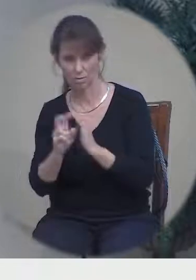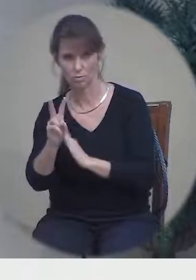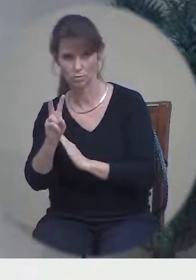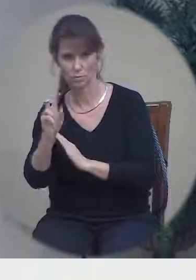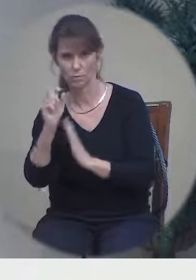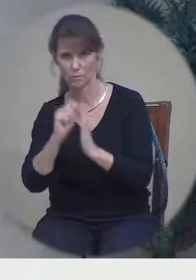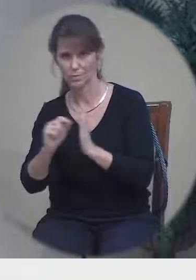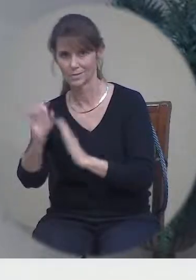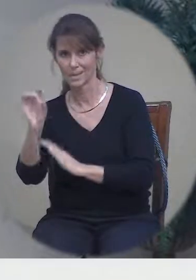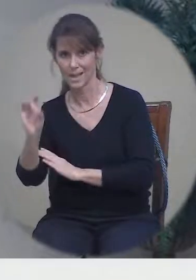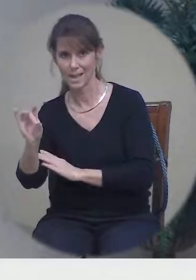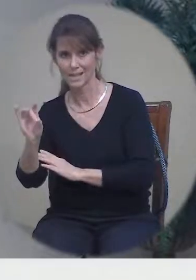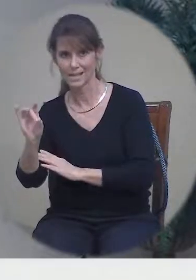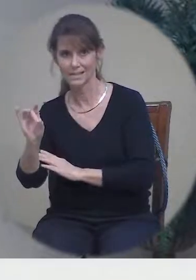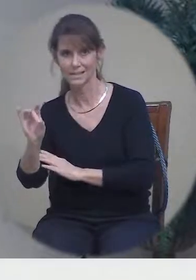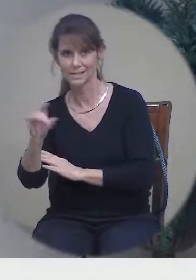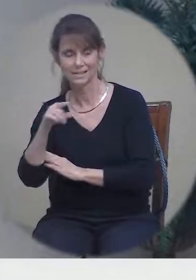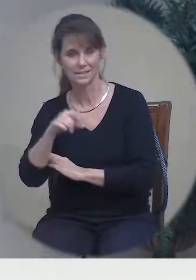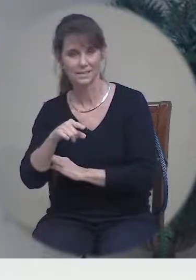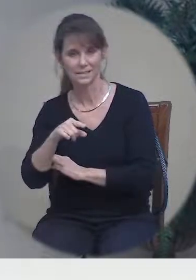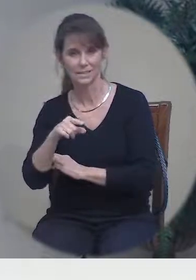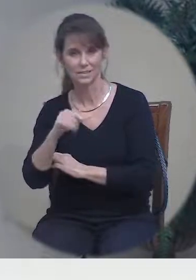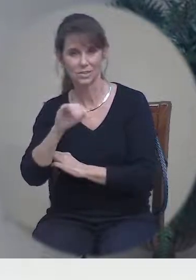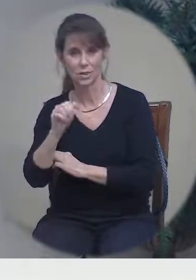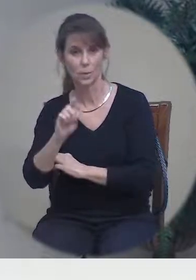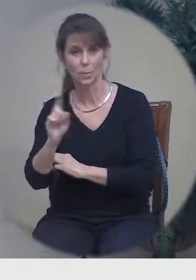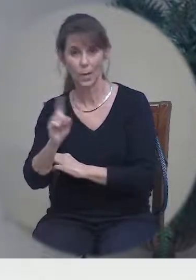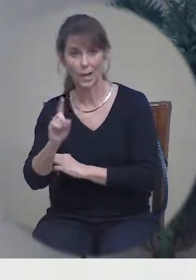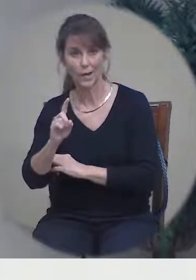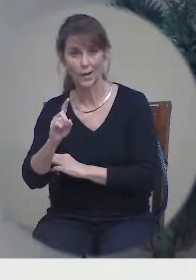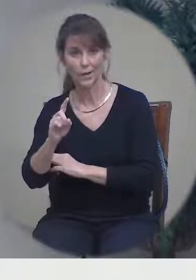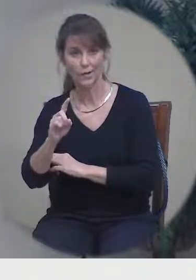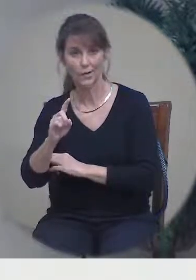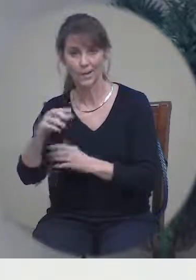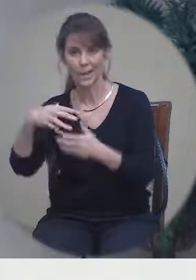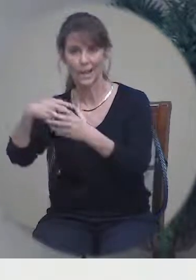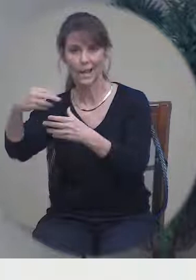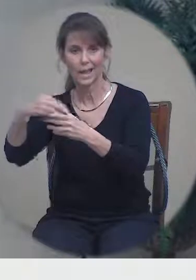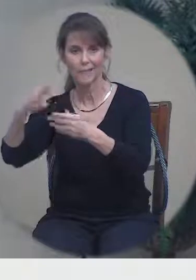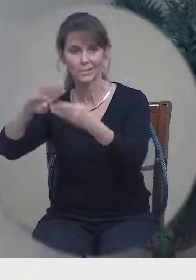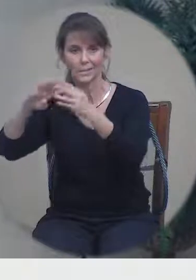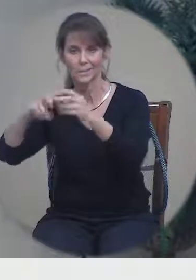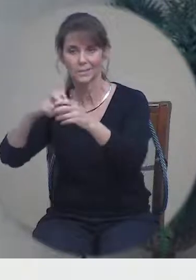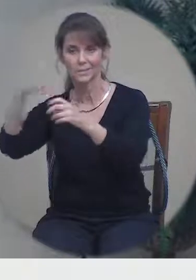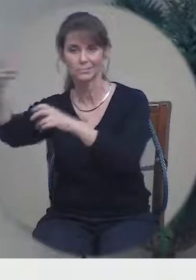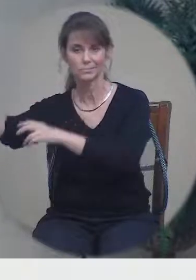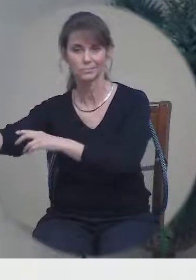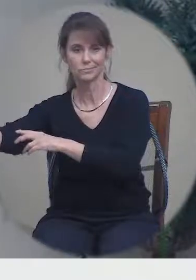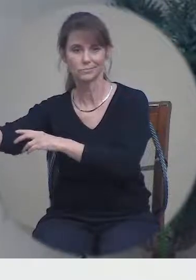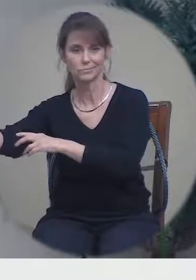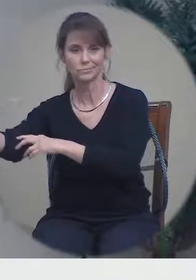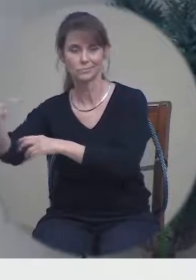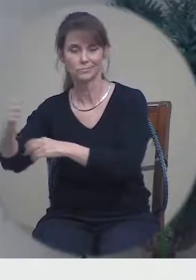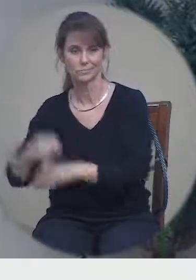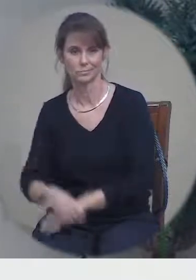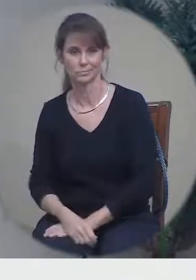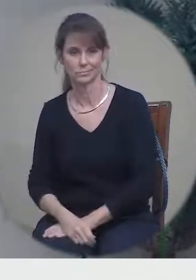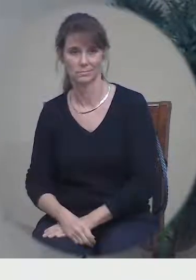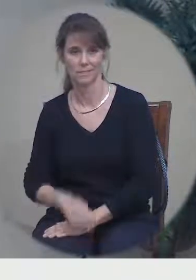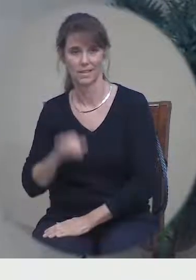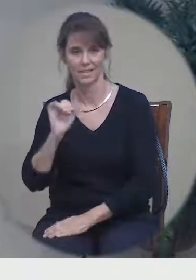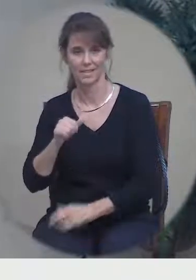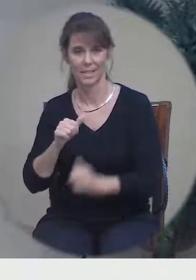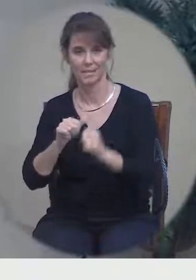he's sitting outside in the city dump. I mean, that's a pretty far distance that he